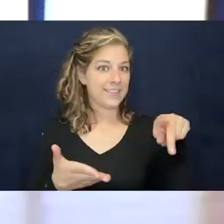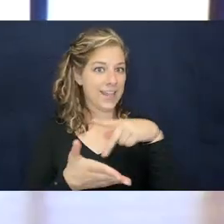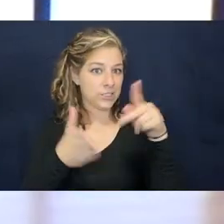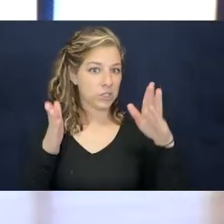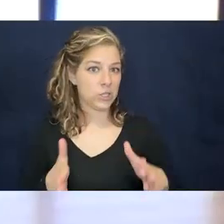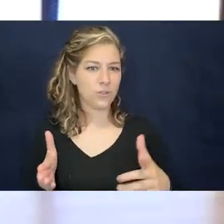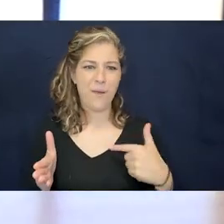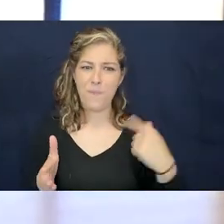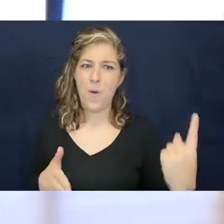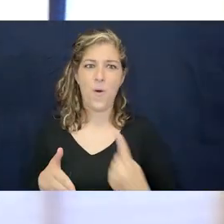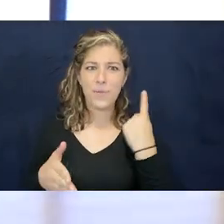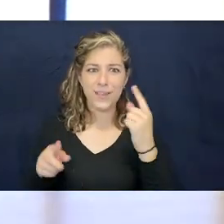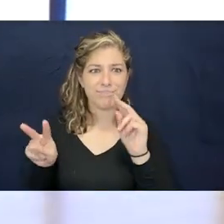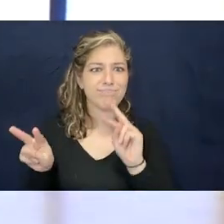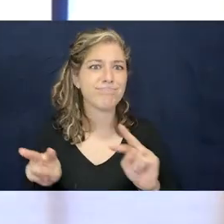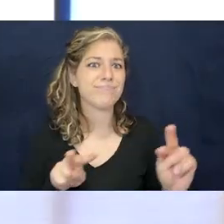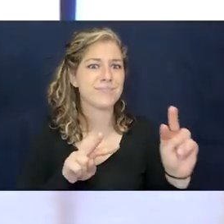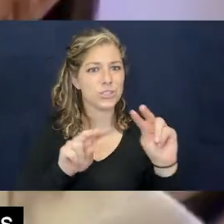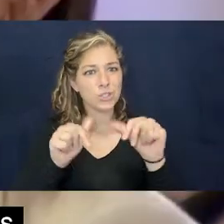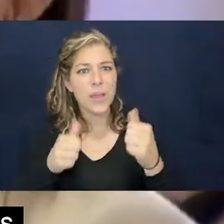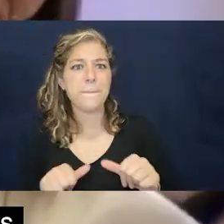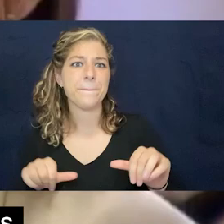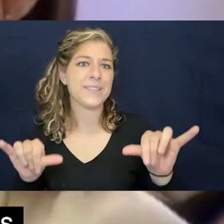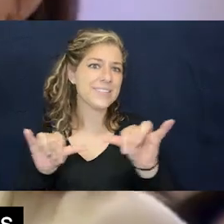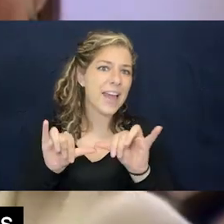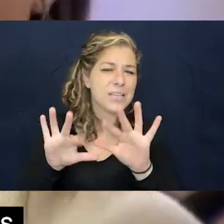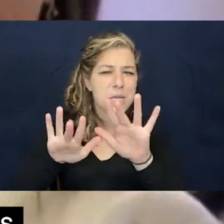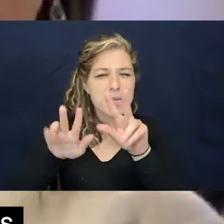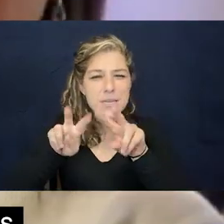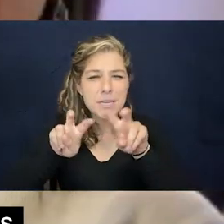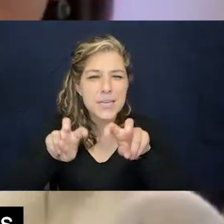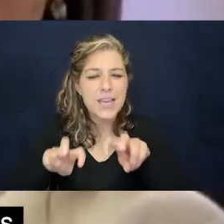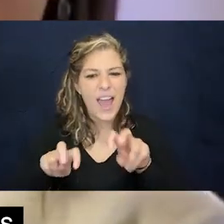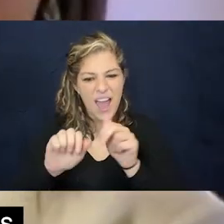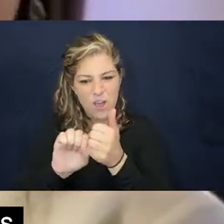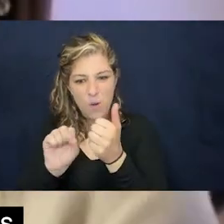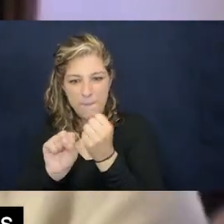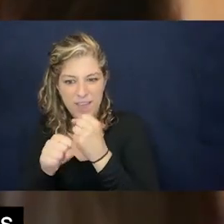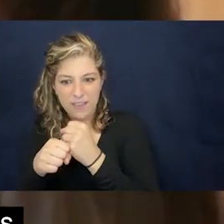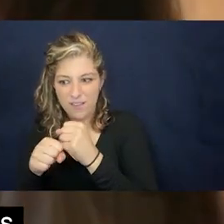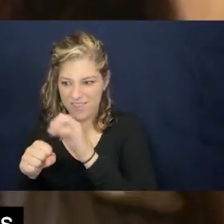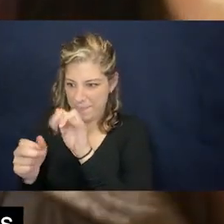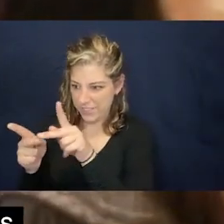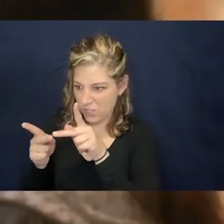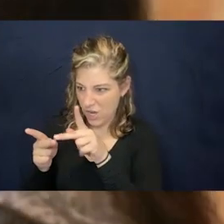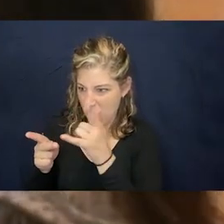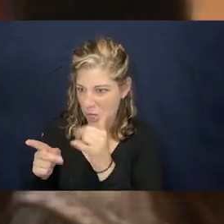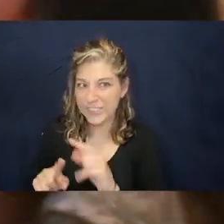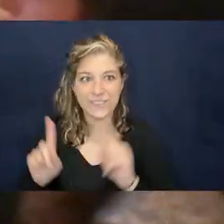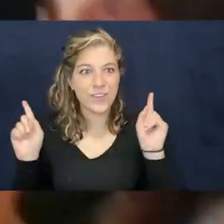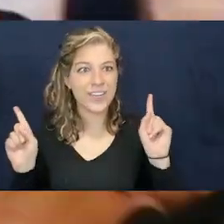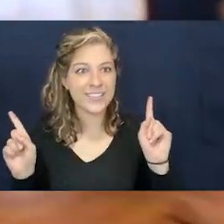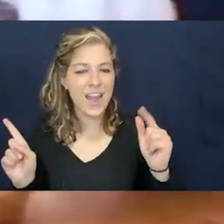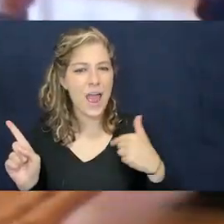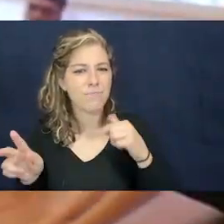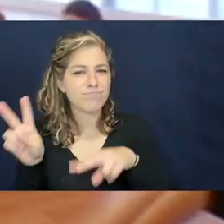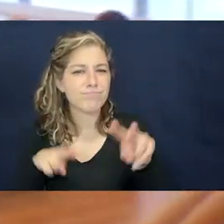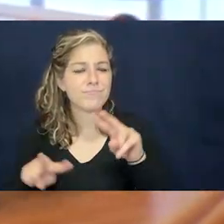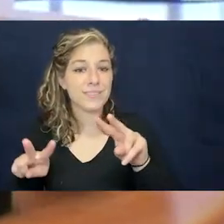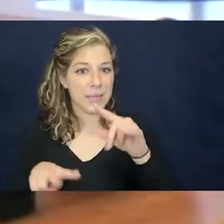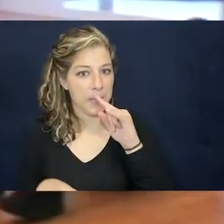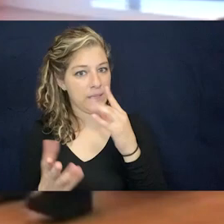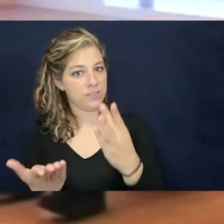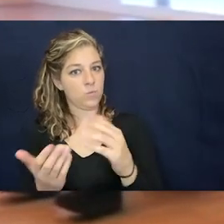of? I'm a choreographer and a dancer, and so I'm constantly looking at shapes and sizes and this and that, and how can I make some